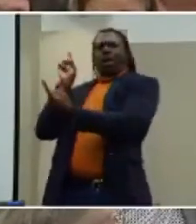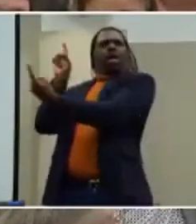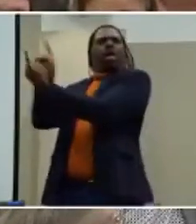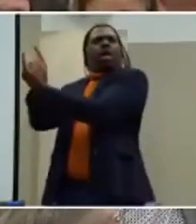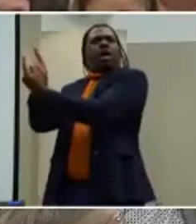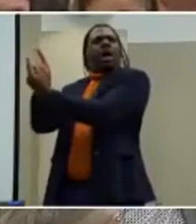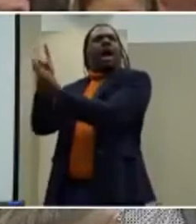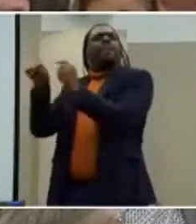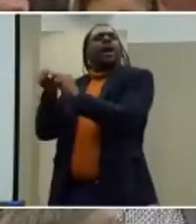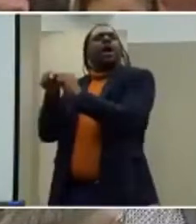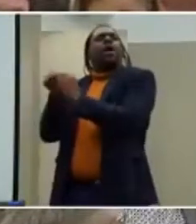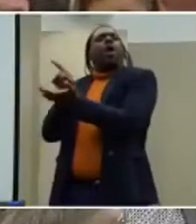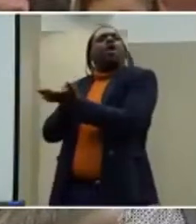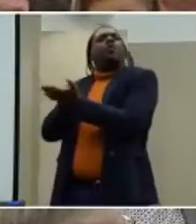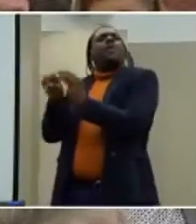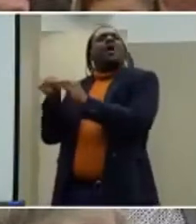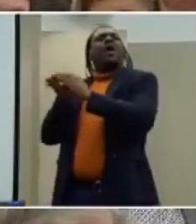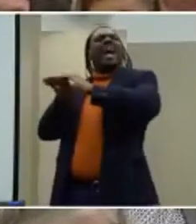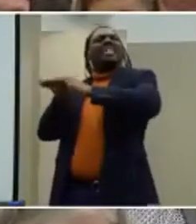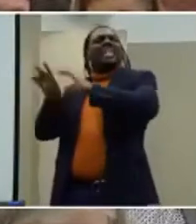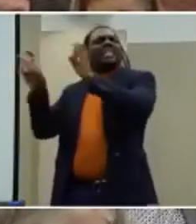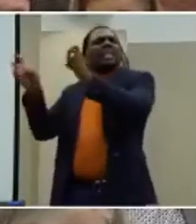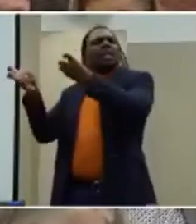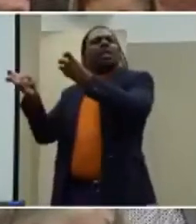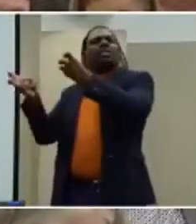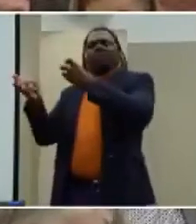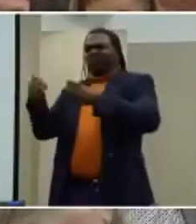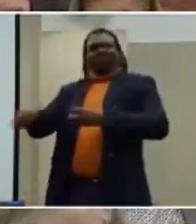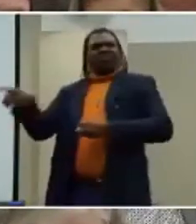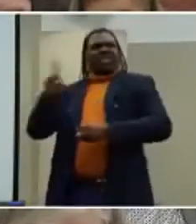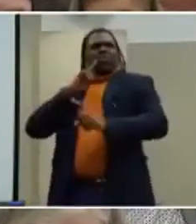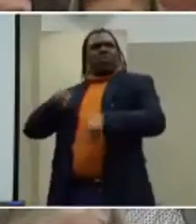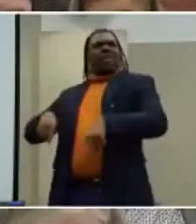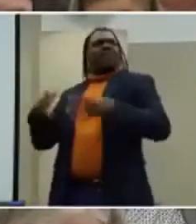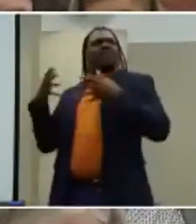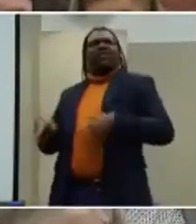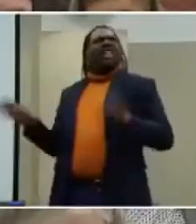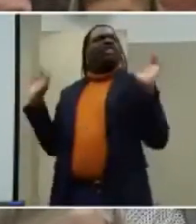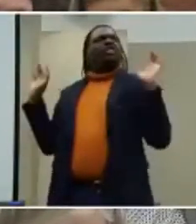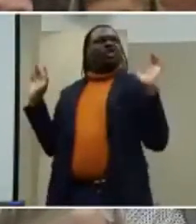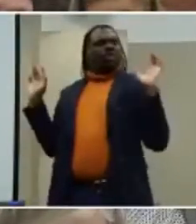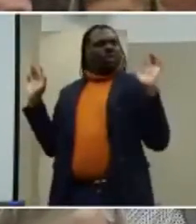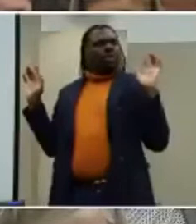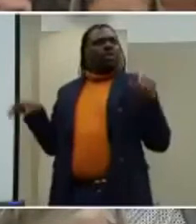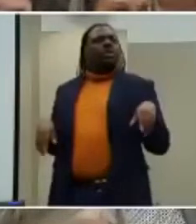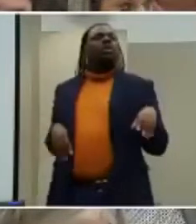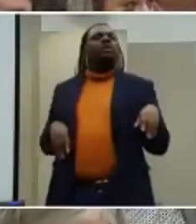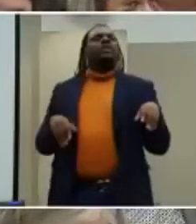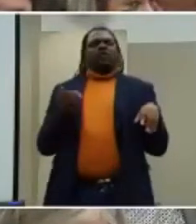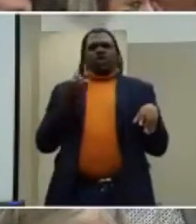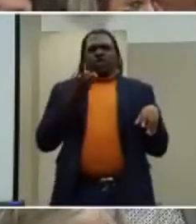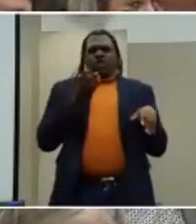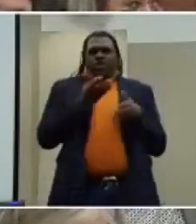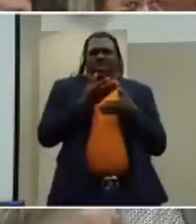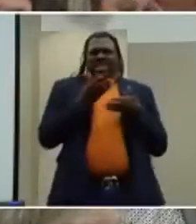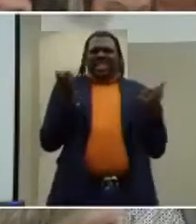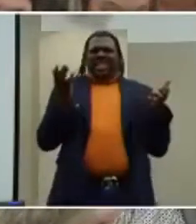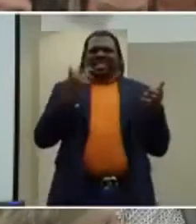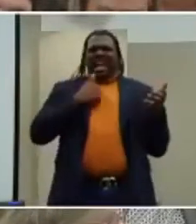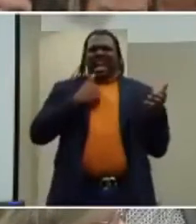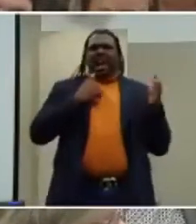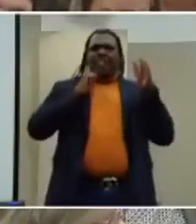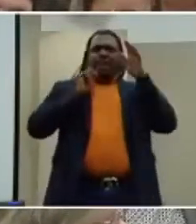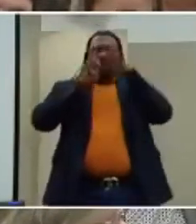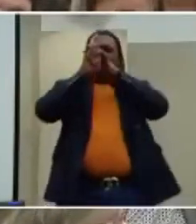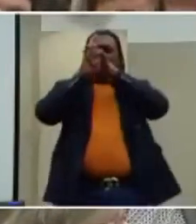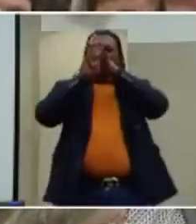about access, which they did, and the reporters who did it are here. And a couple of things occurred to me as I was